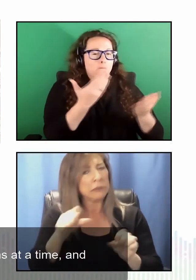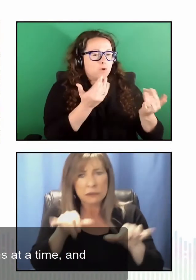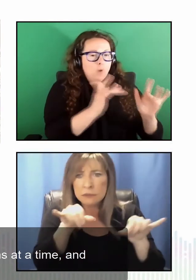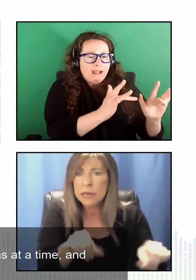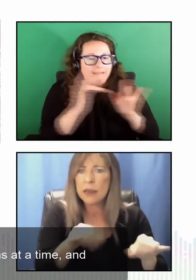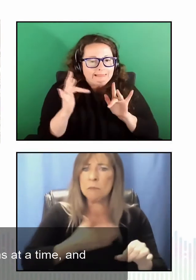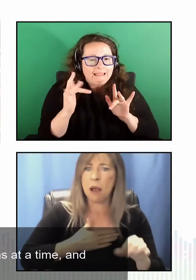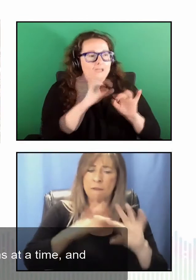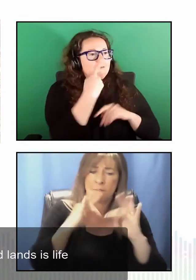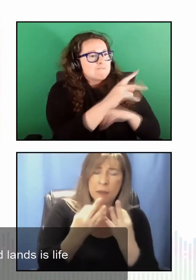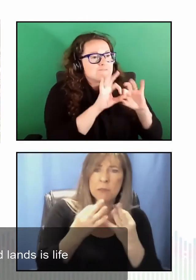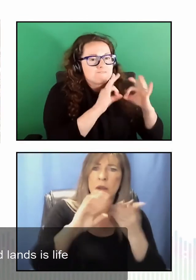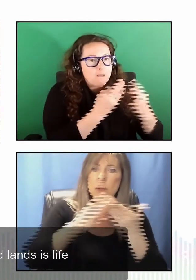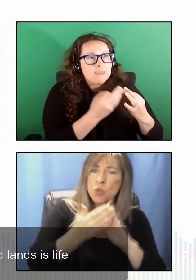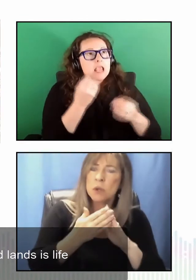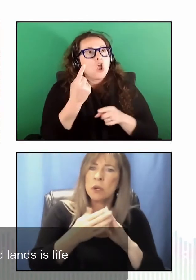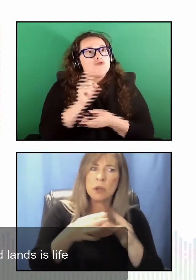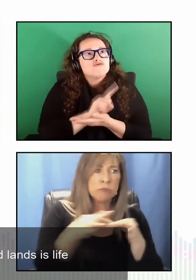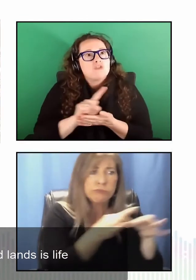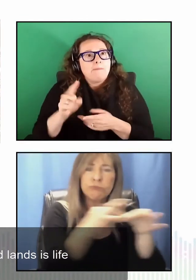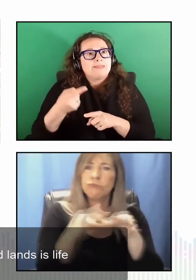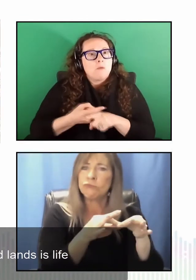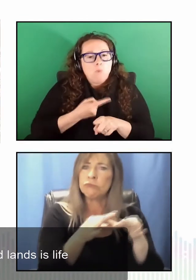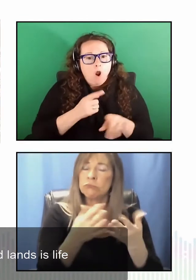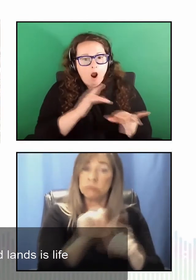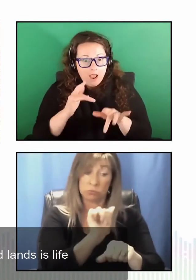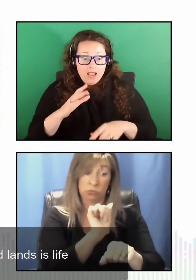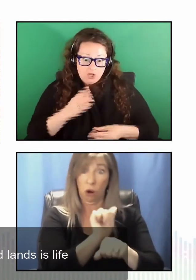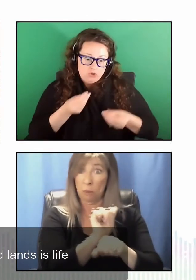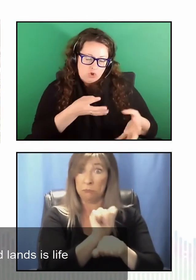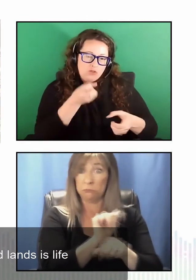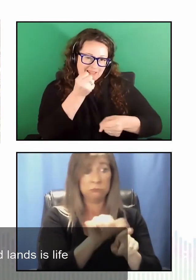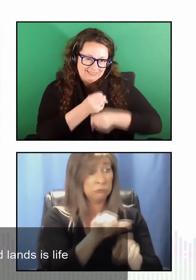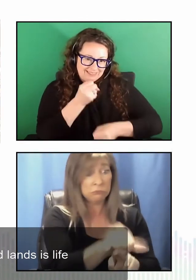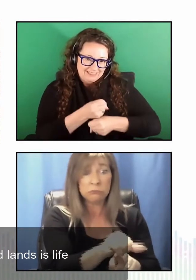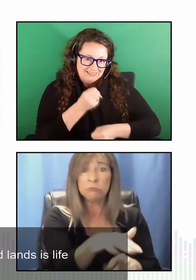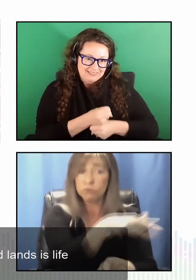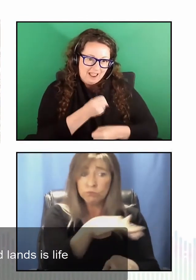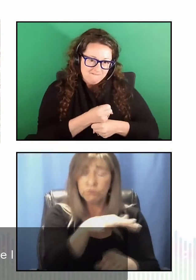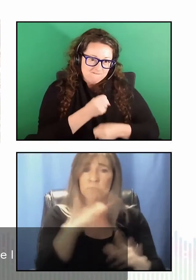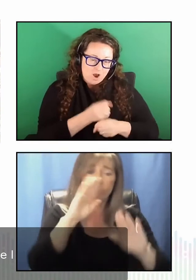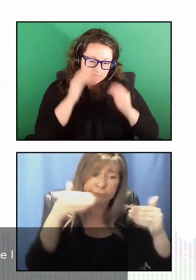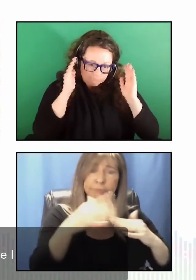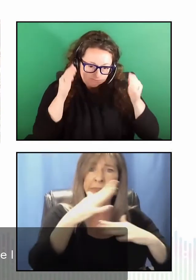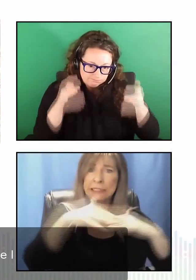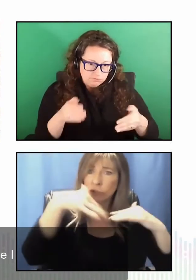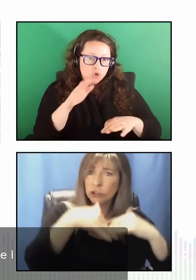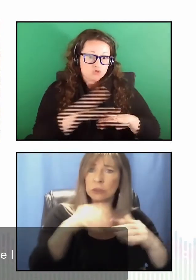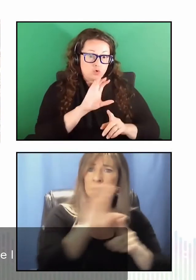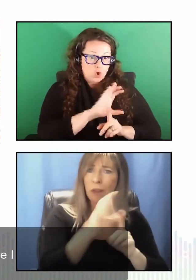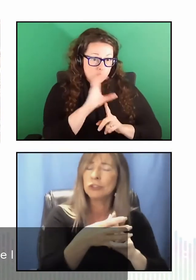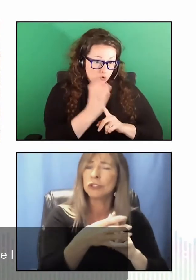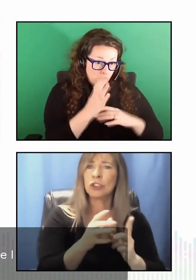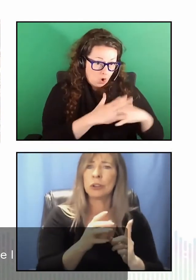at a time, and in jobs that center Indigenous cultures and lands is life-changing. I've